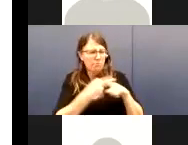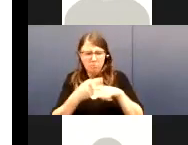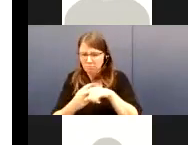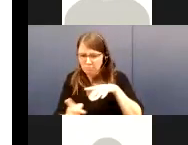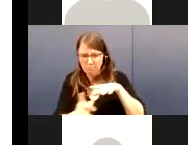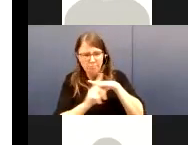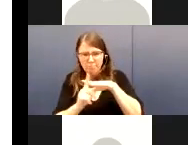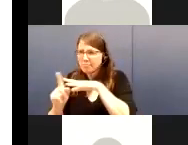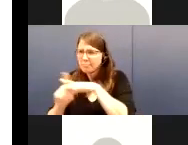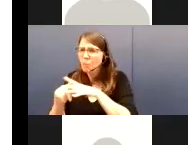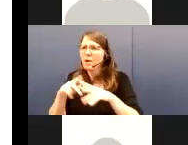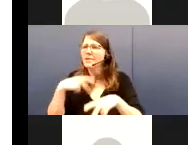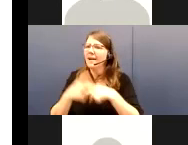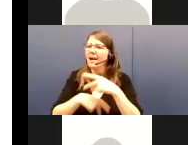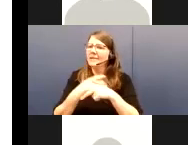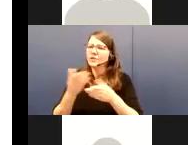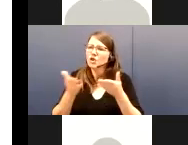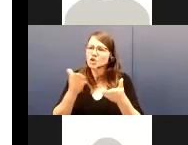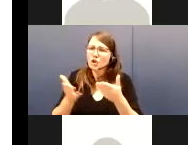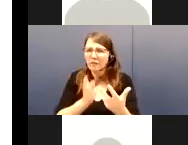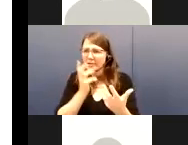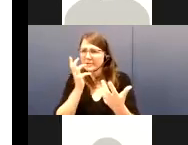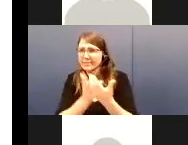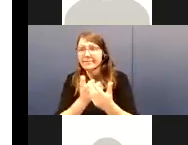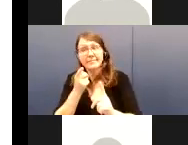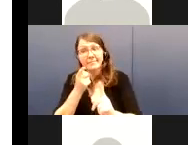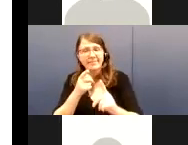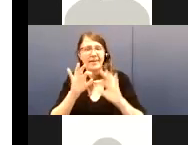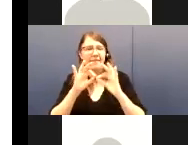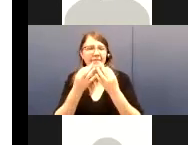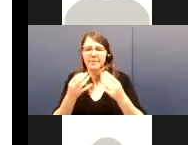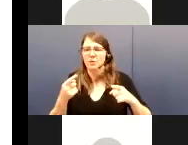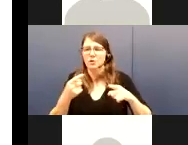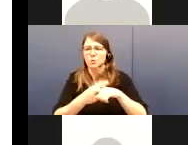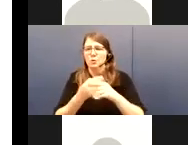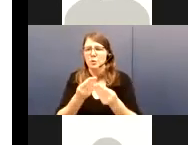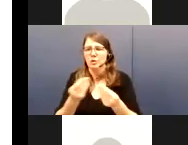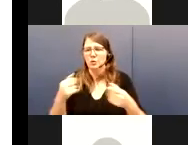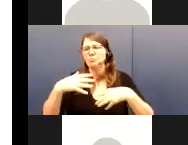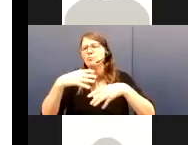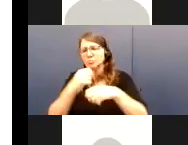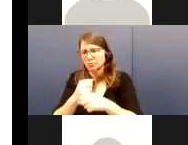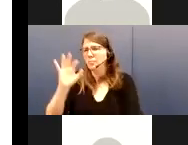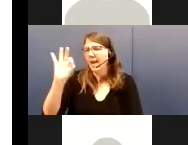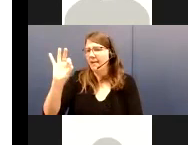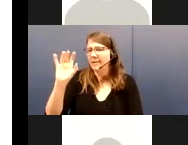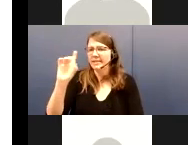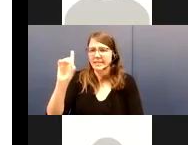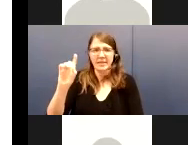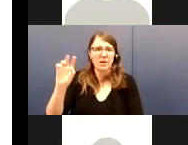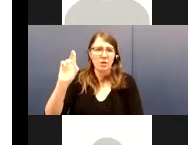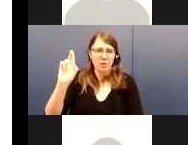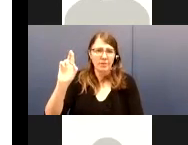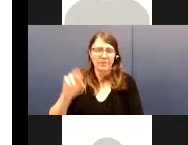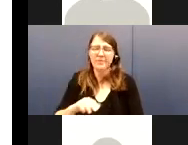can be offered and included for family dispute resolution, or FDR, as we call it. So not just mediation, where